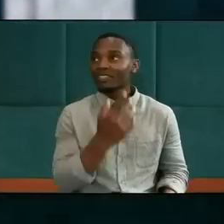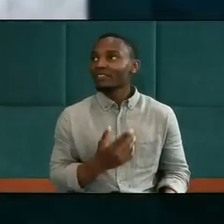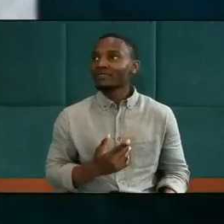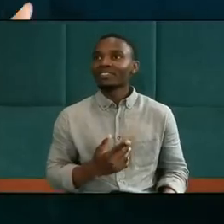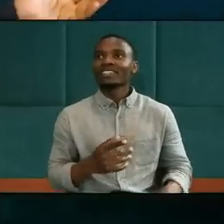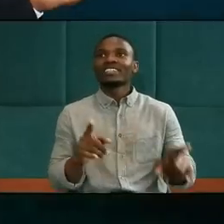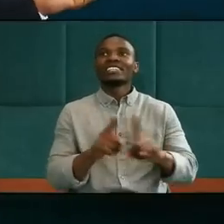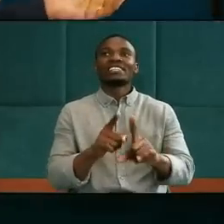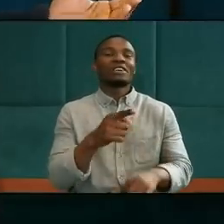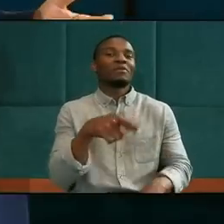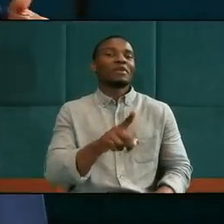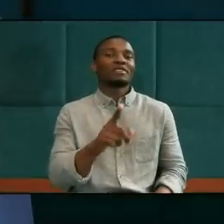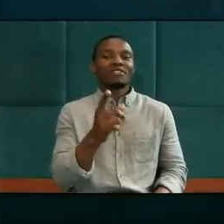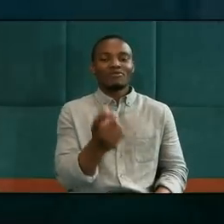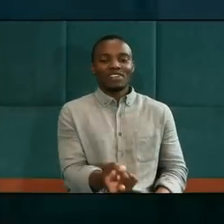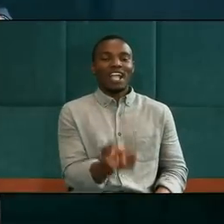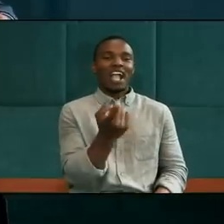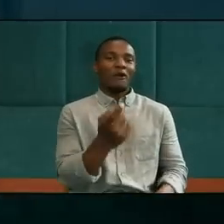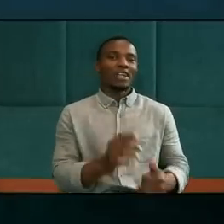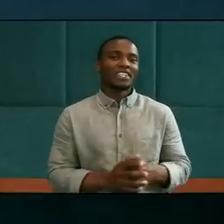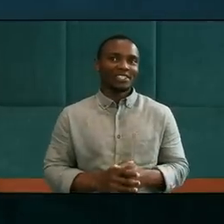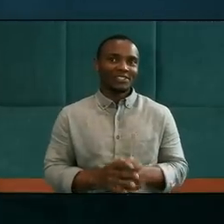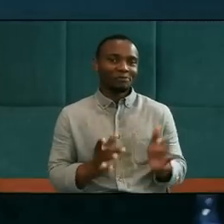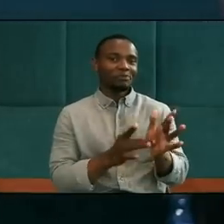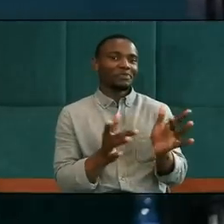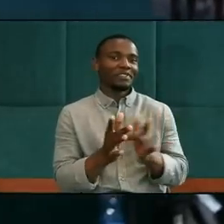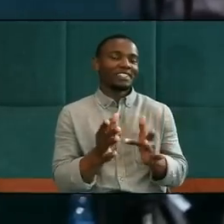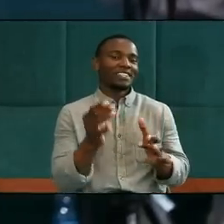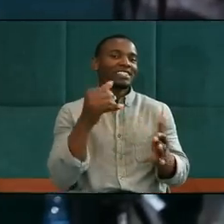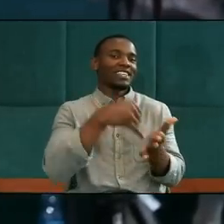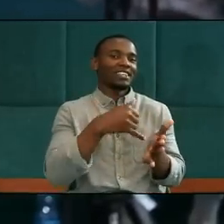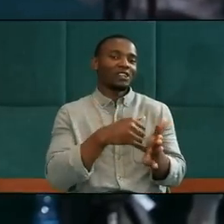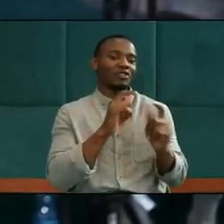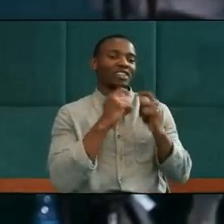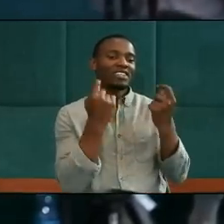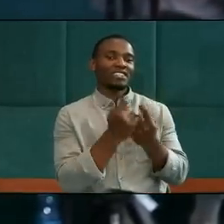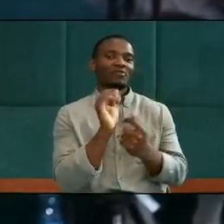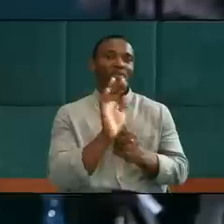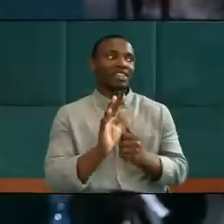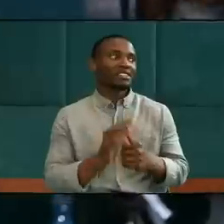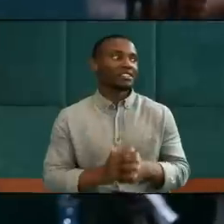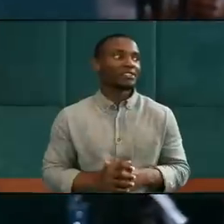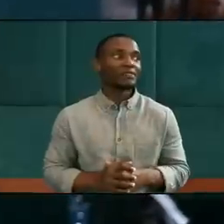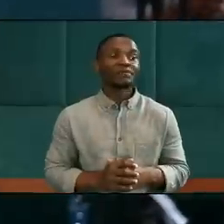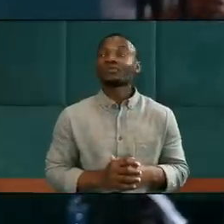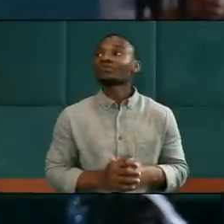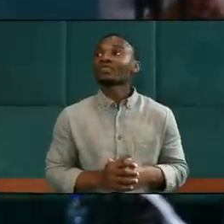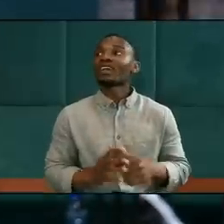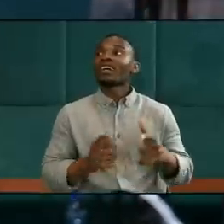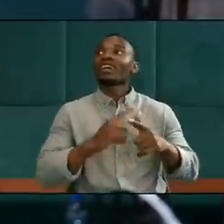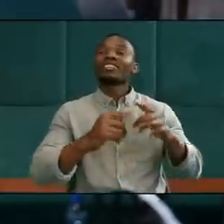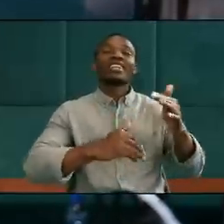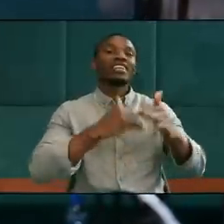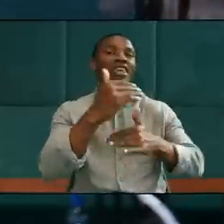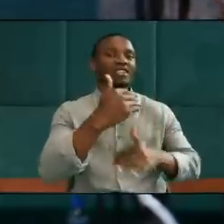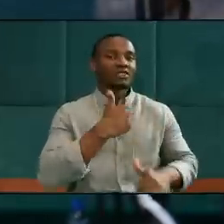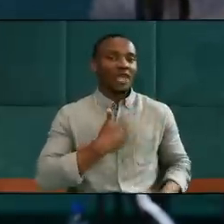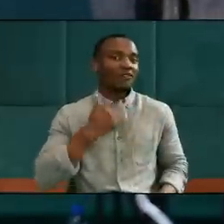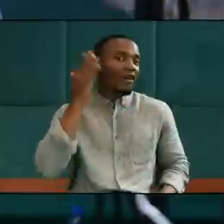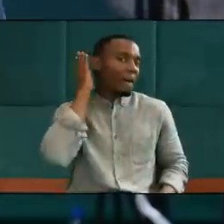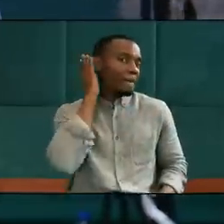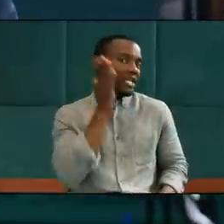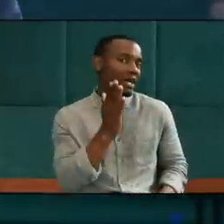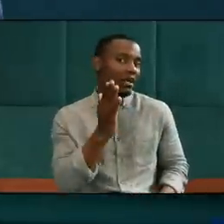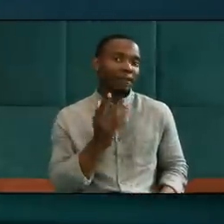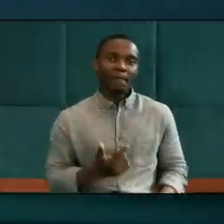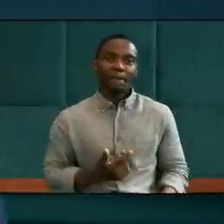These are the people Jesus had on his team. And then you have Peter.